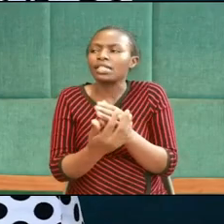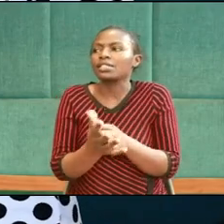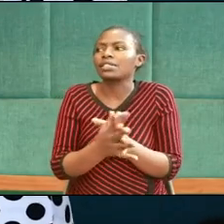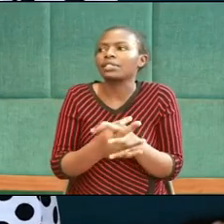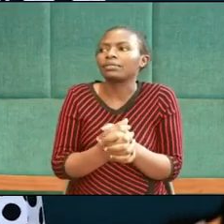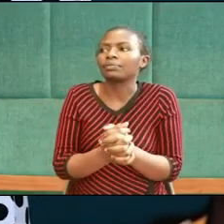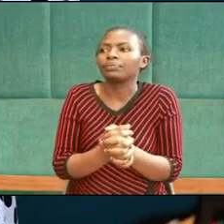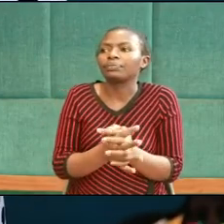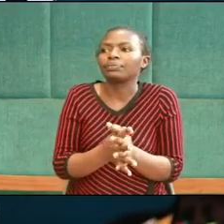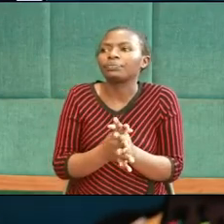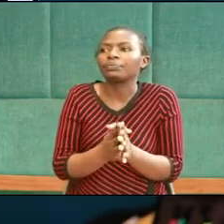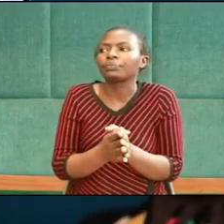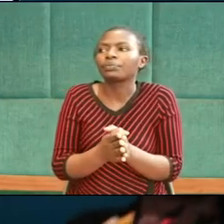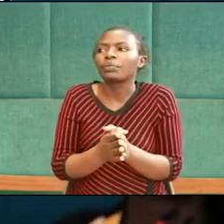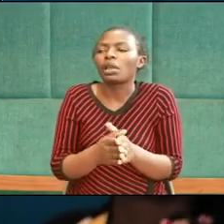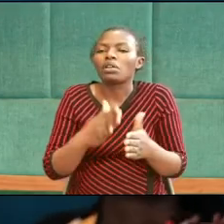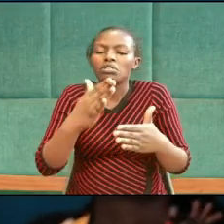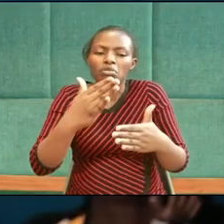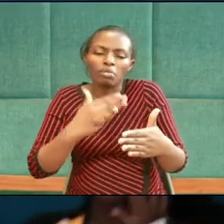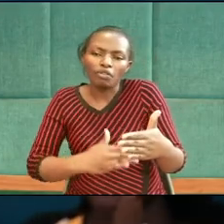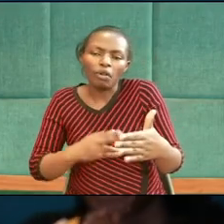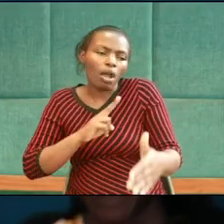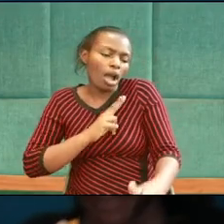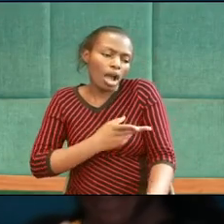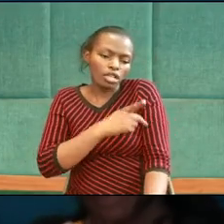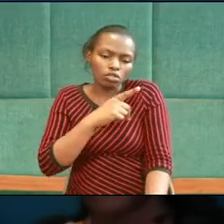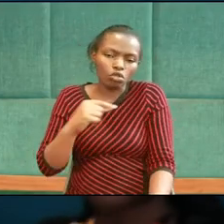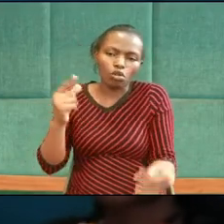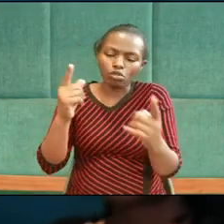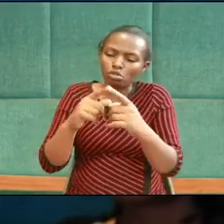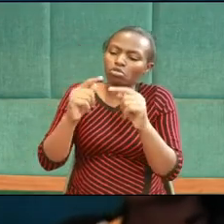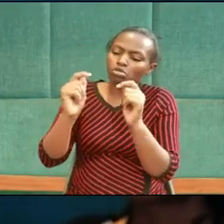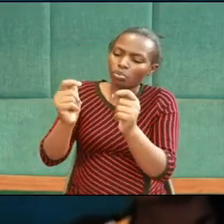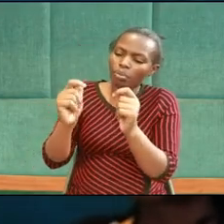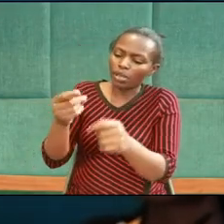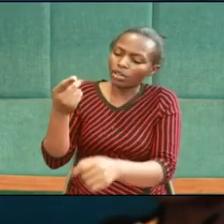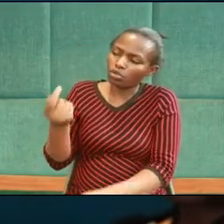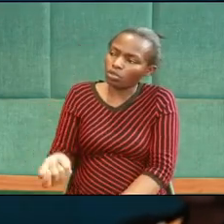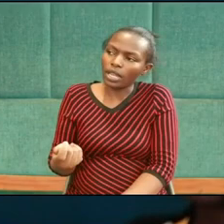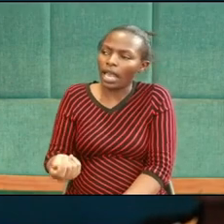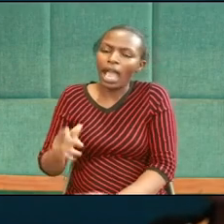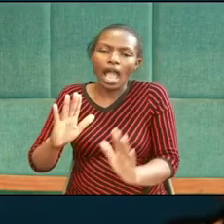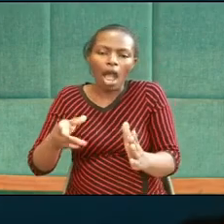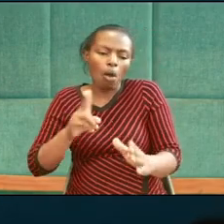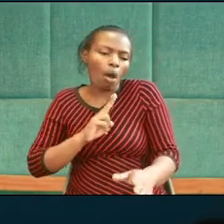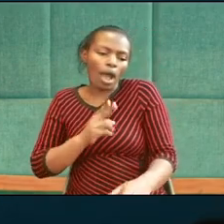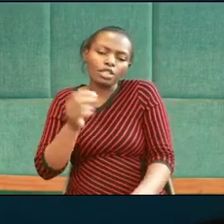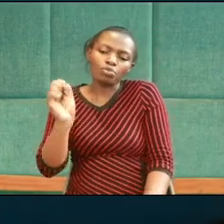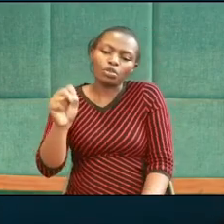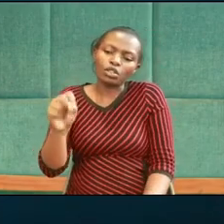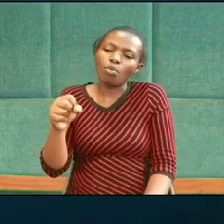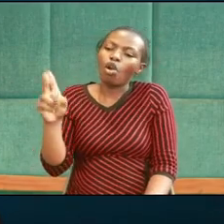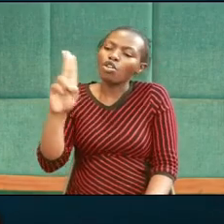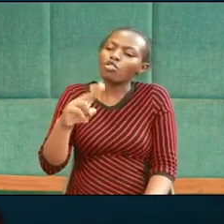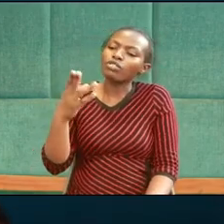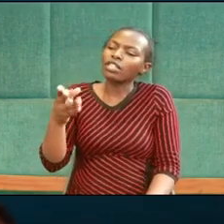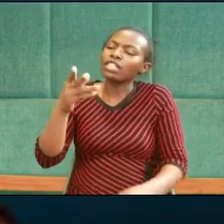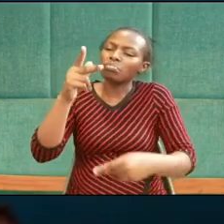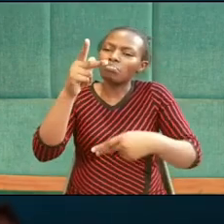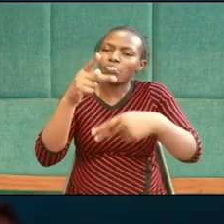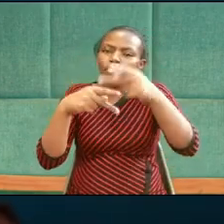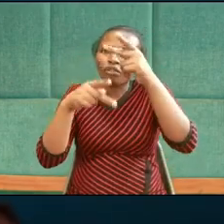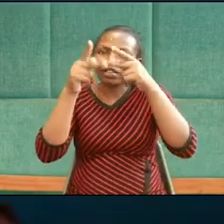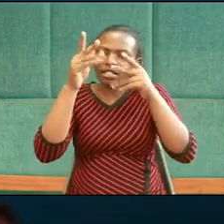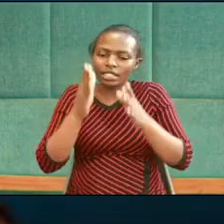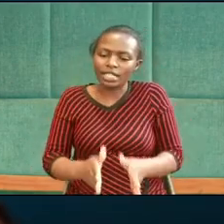deception. So before we go into our topic of today of how we can use this gift of prophecy, we want